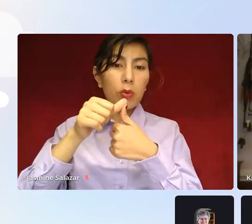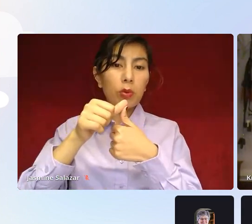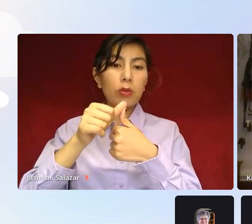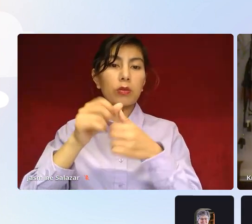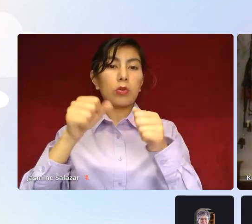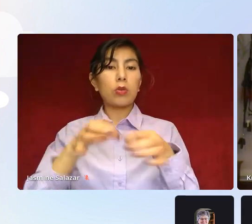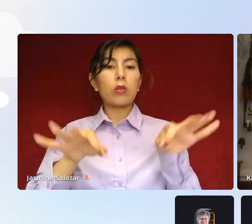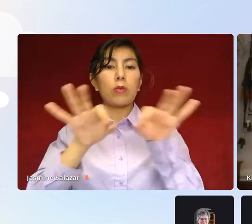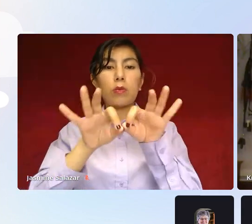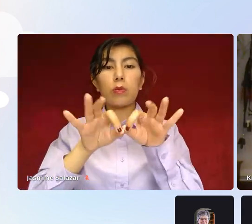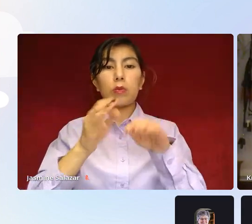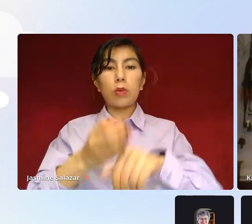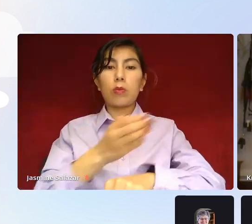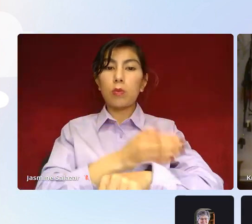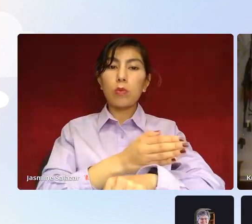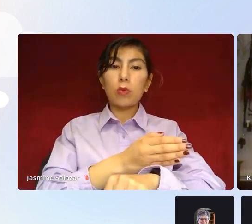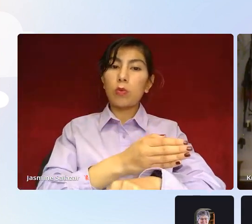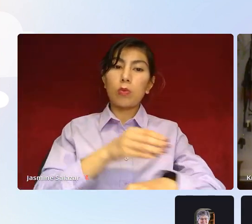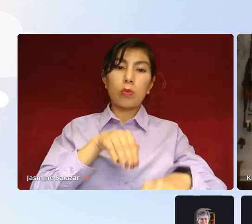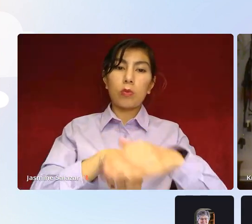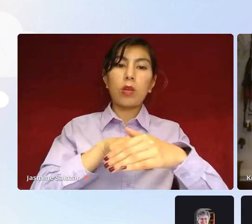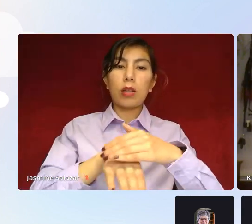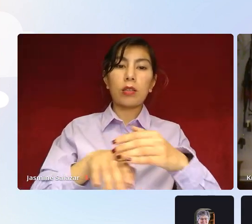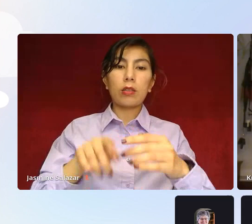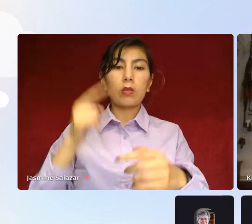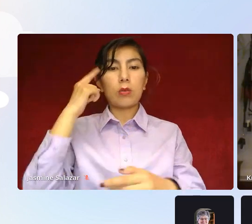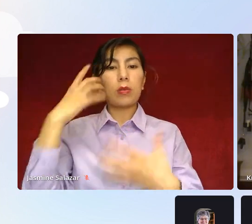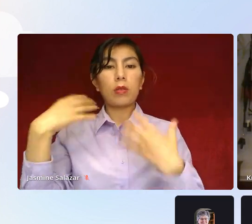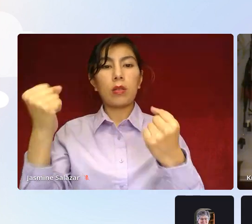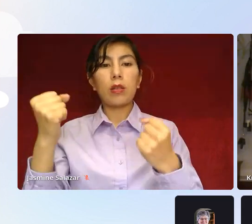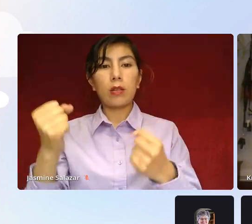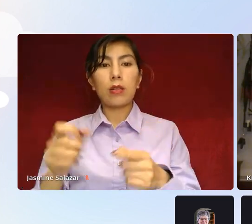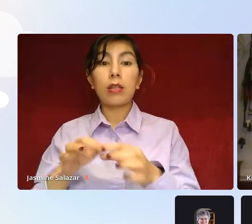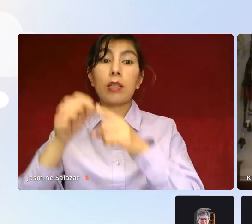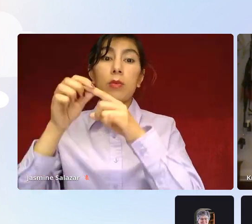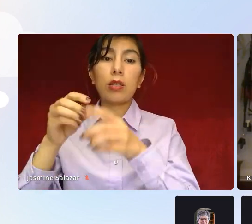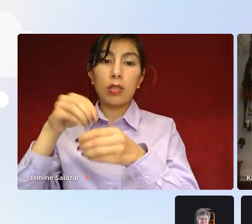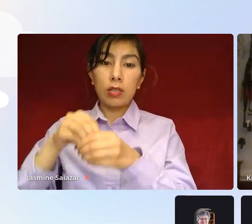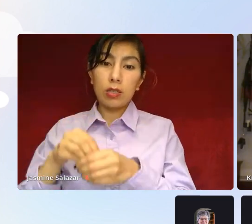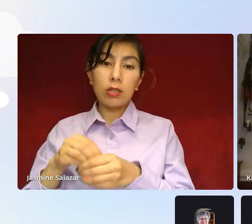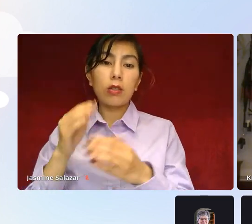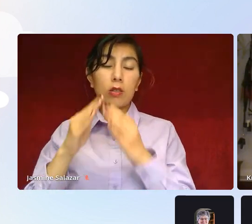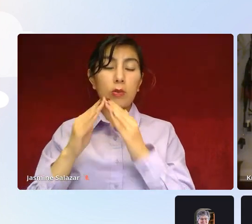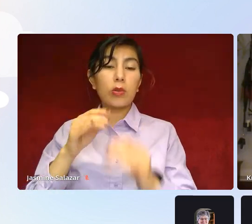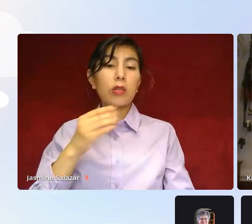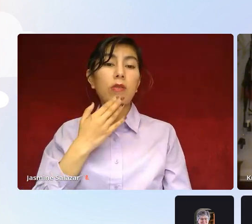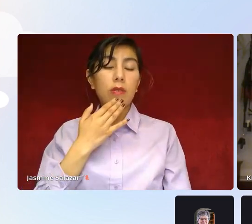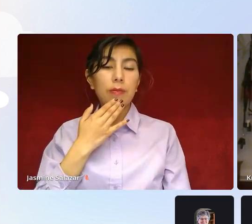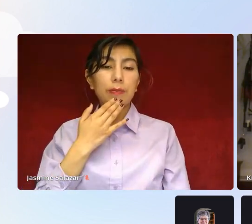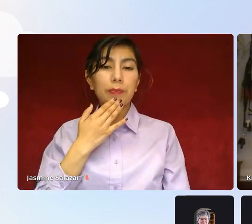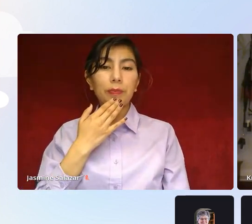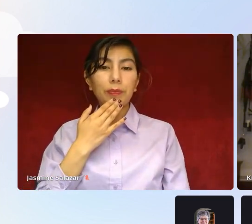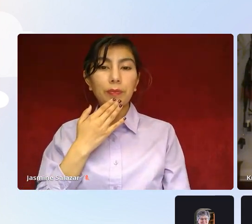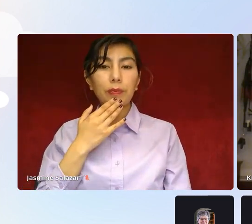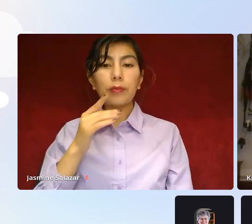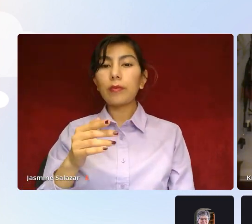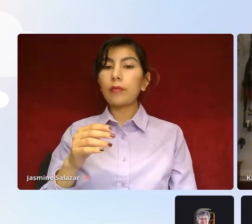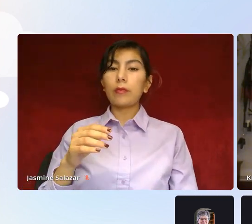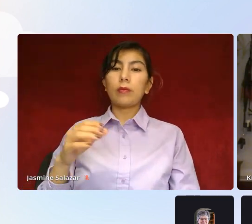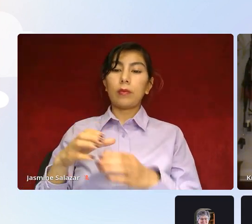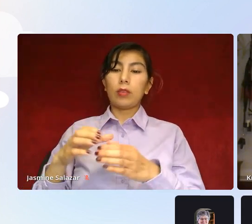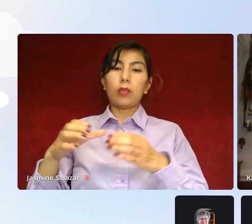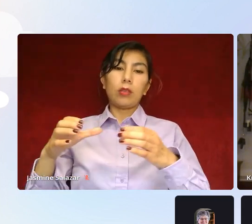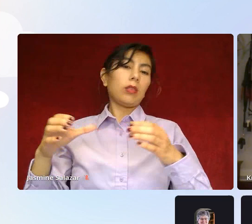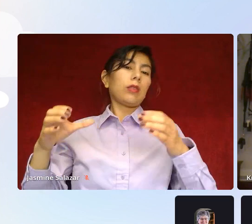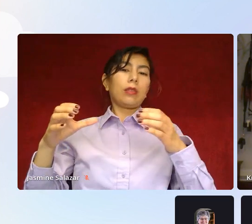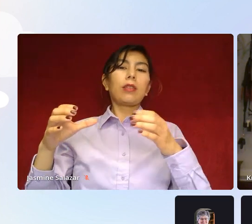mental health care is so important, especially in communities of color. The AANHPI community is among the fastest growing and most diverse